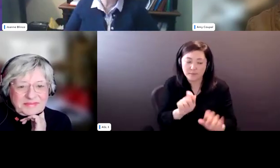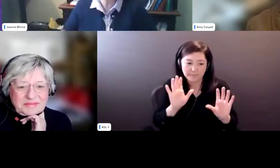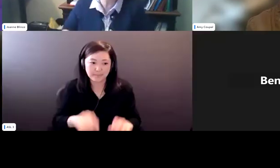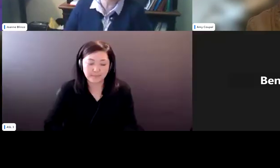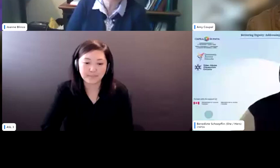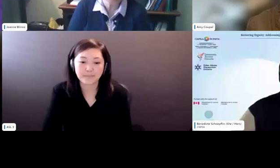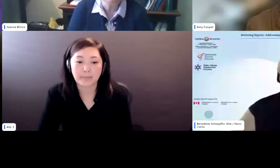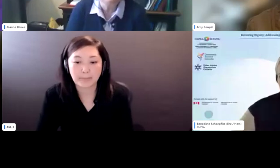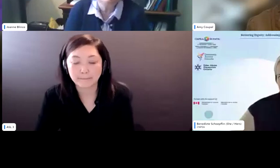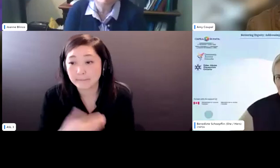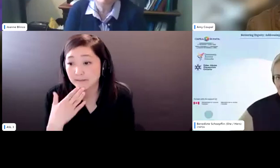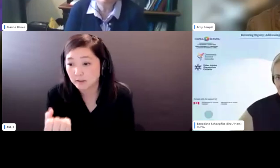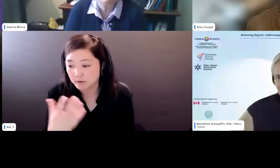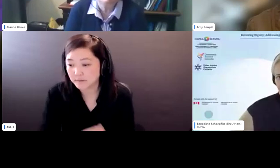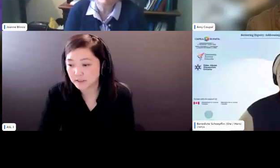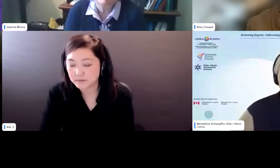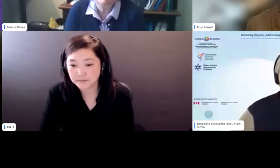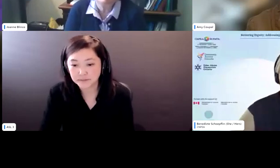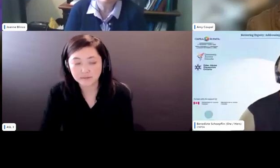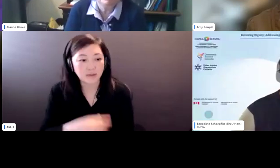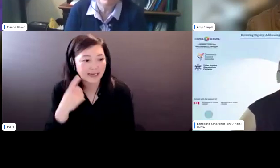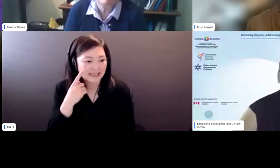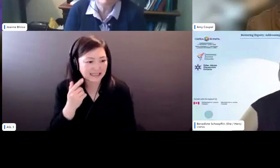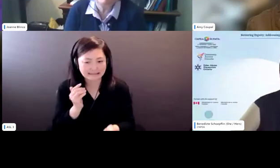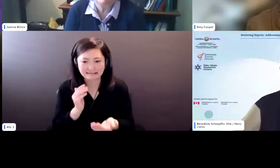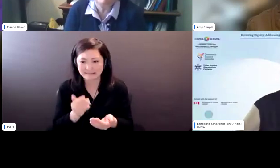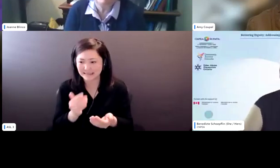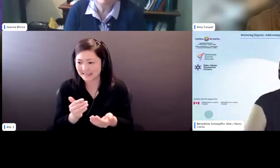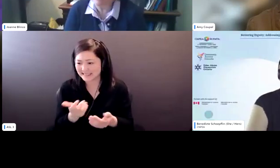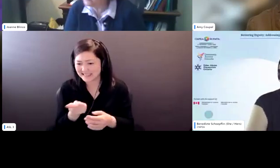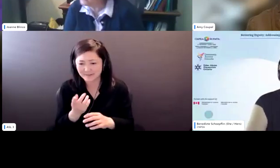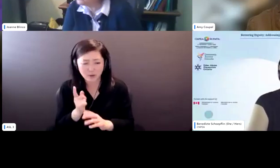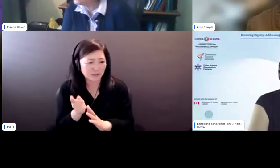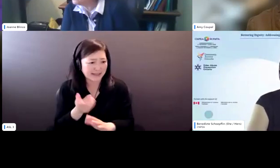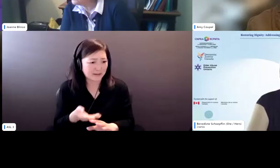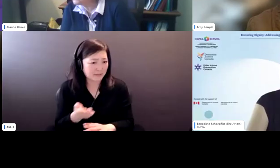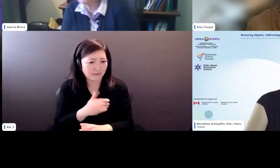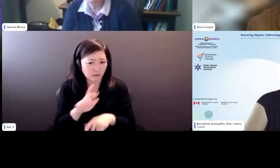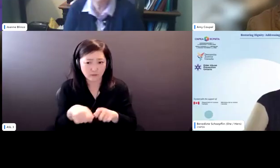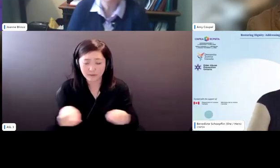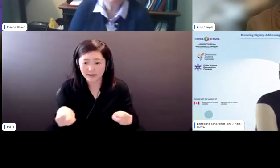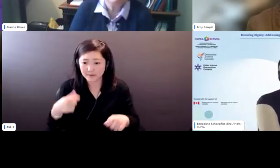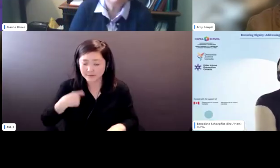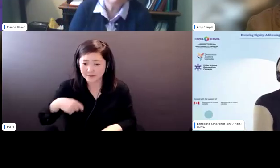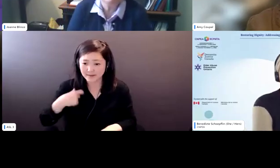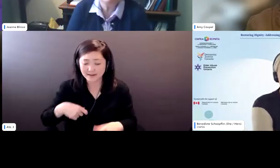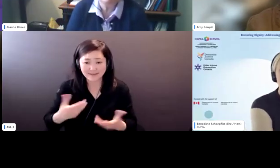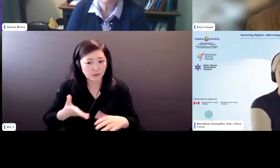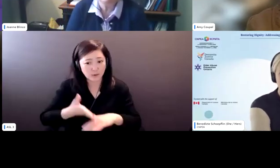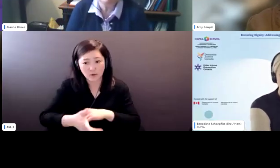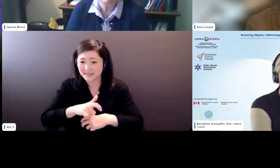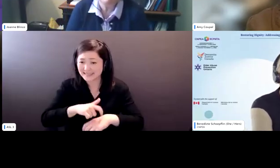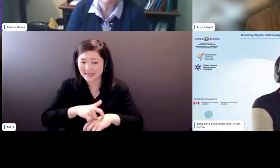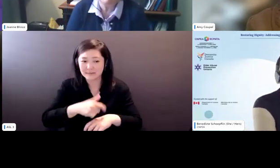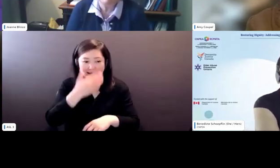Thank you so much. I think we are just a few minutes away from the end of our event, and I don't want to go over time because I know it